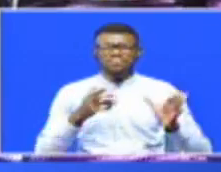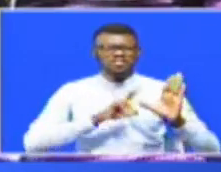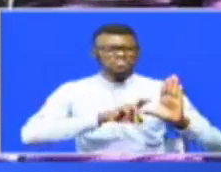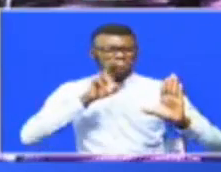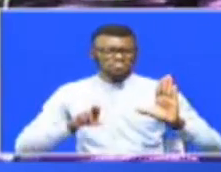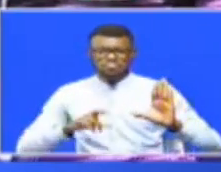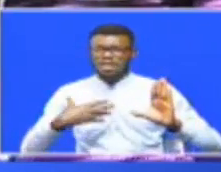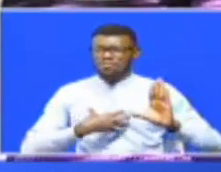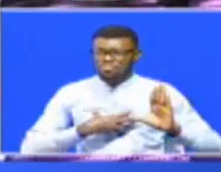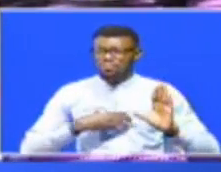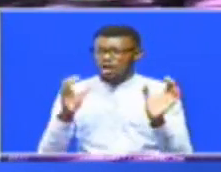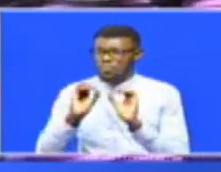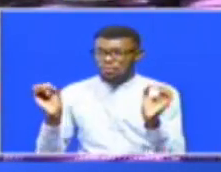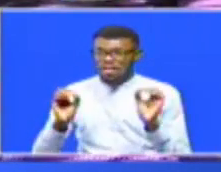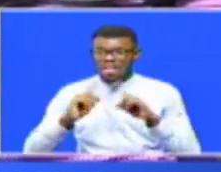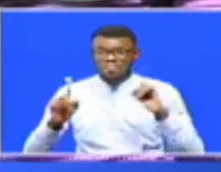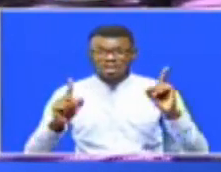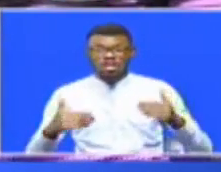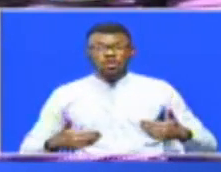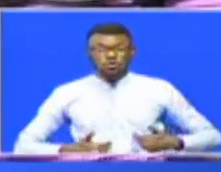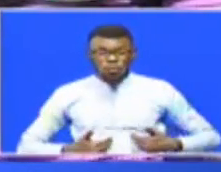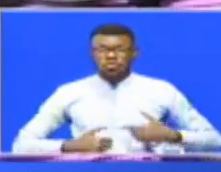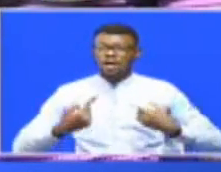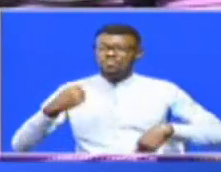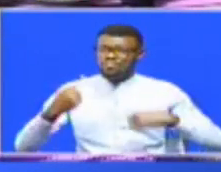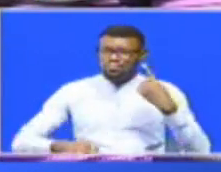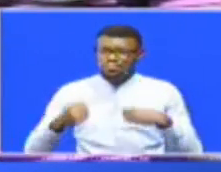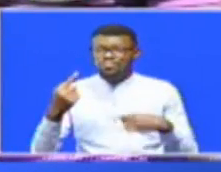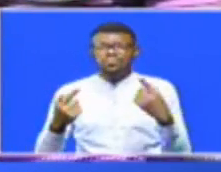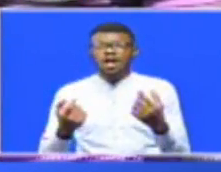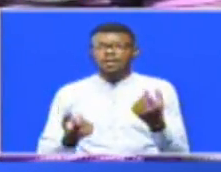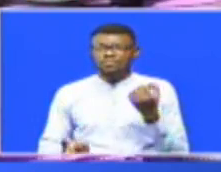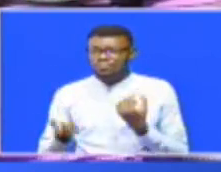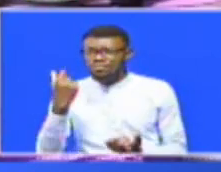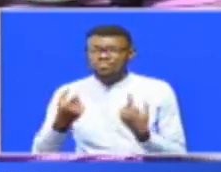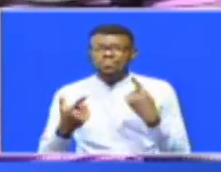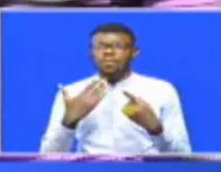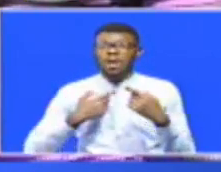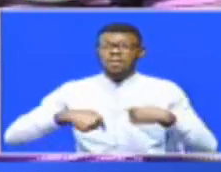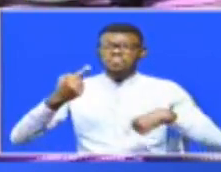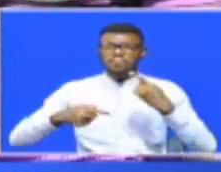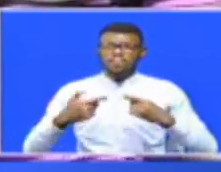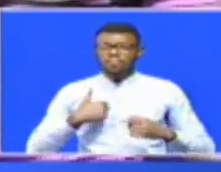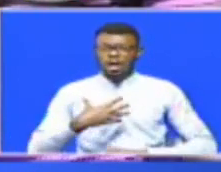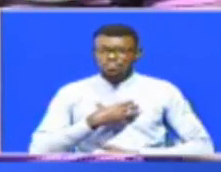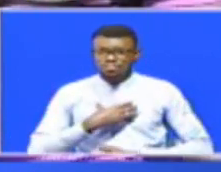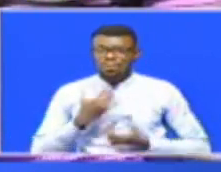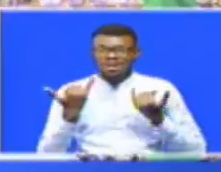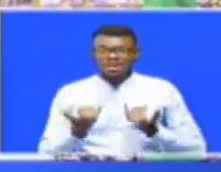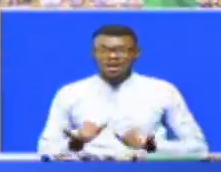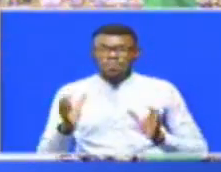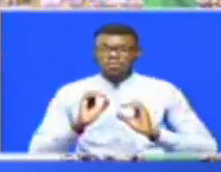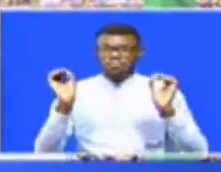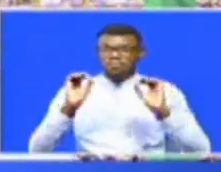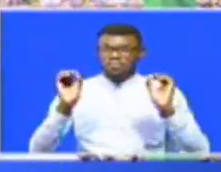soon, despite stiff competition popping up from the upcoming youngsters. Sitaki kuacha sasa, Mungu naye aseme